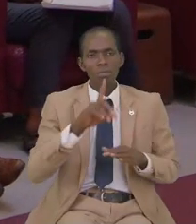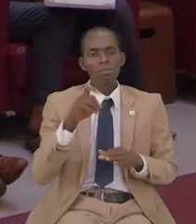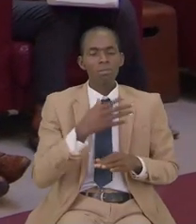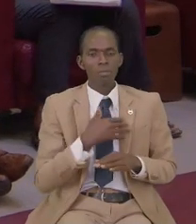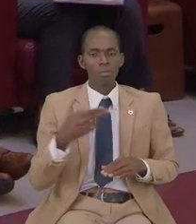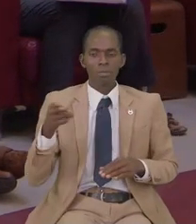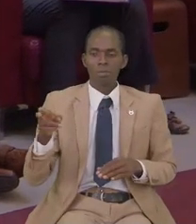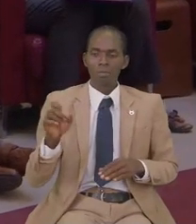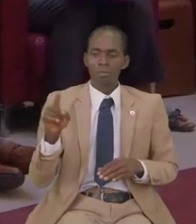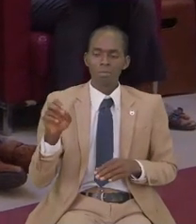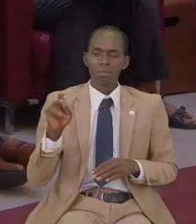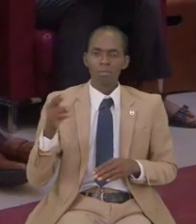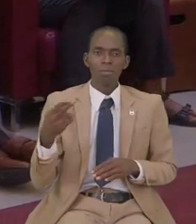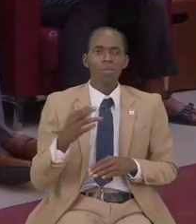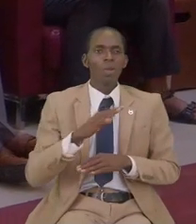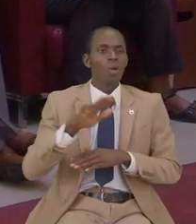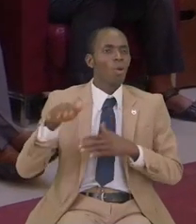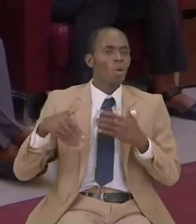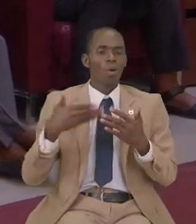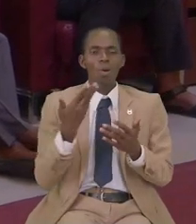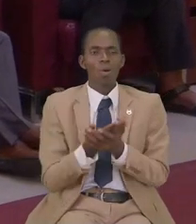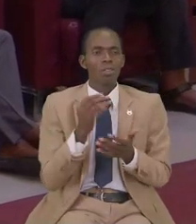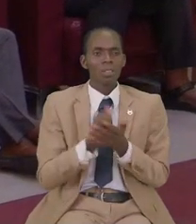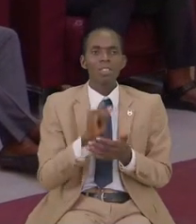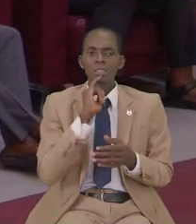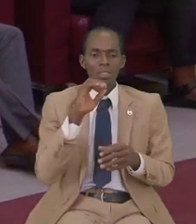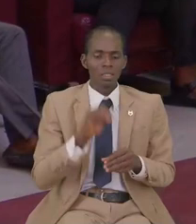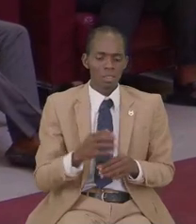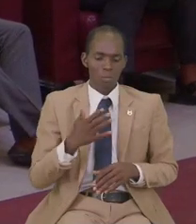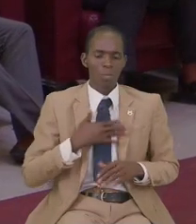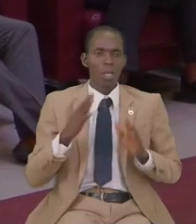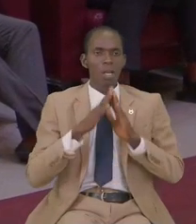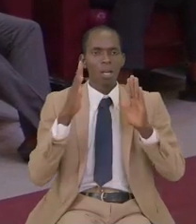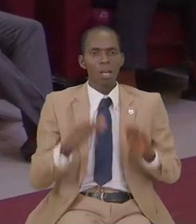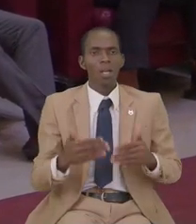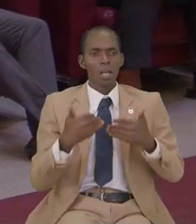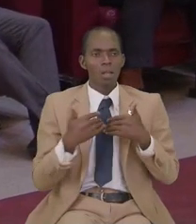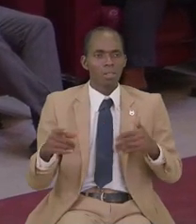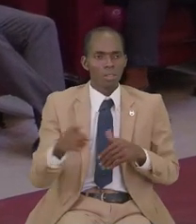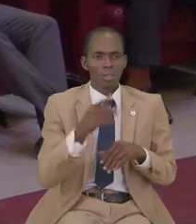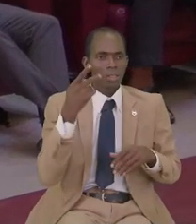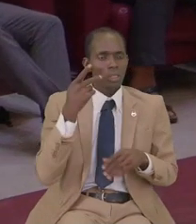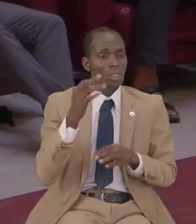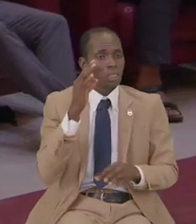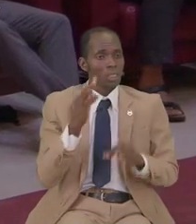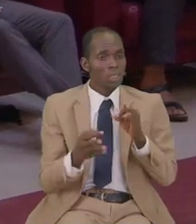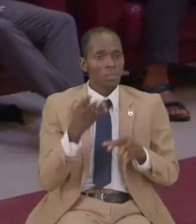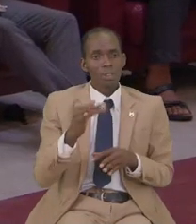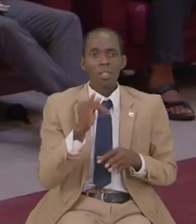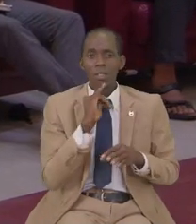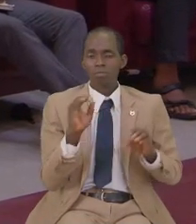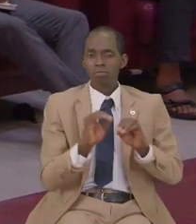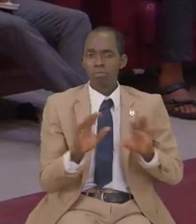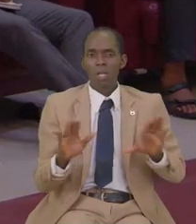answered, all that is in my house have they seen. There is nothing among